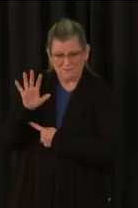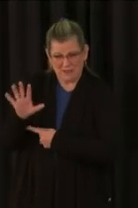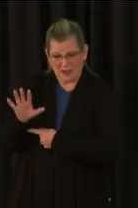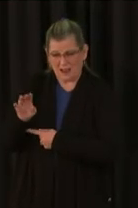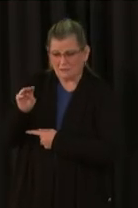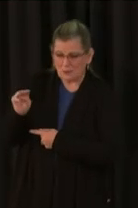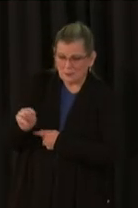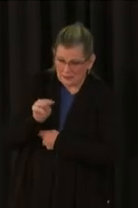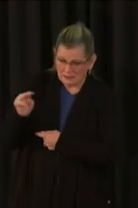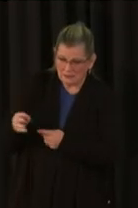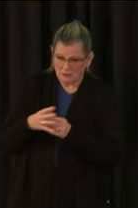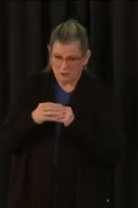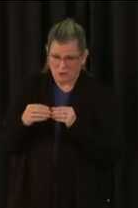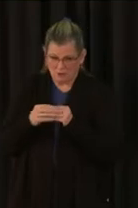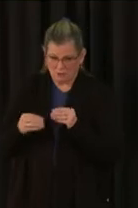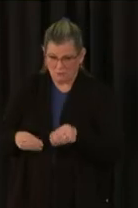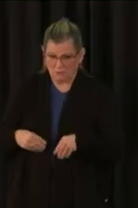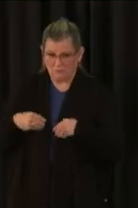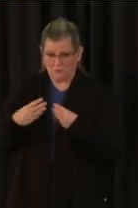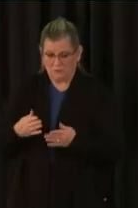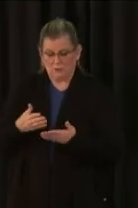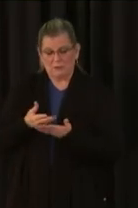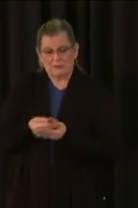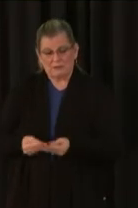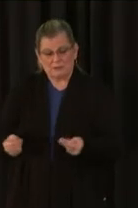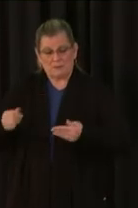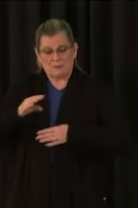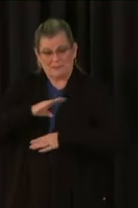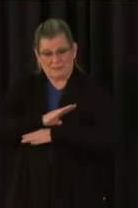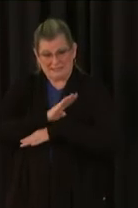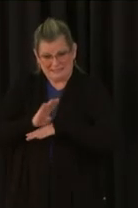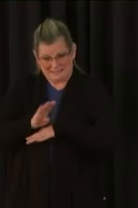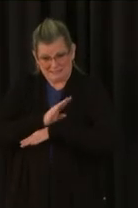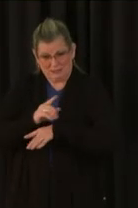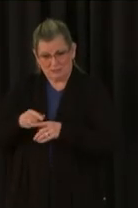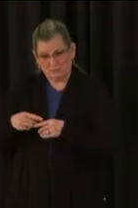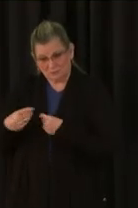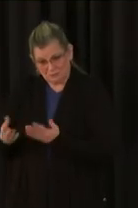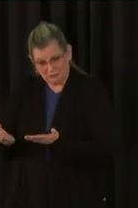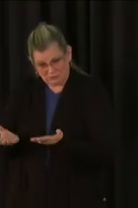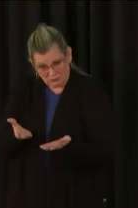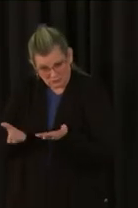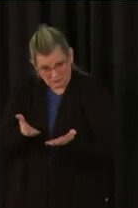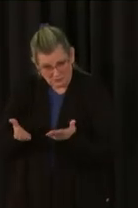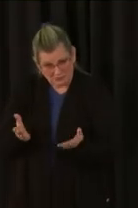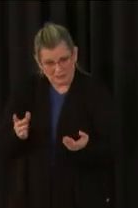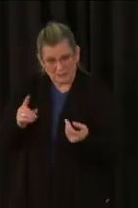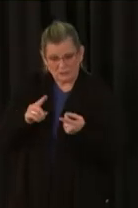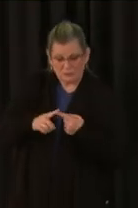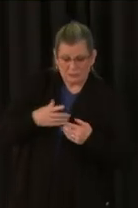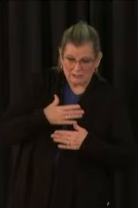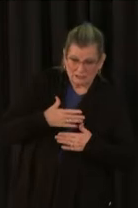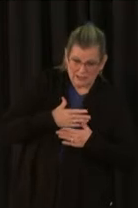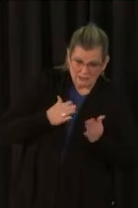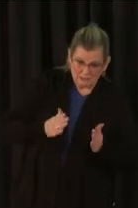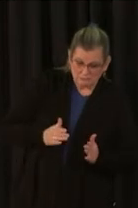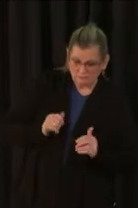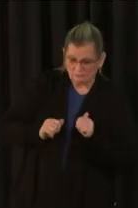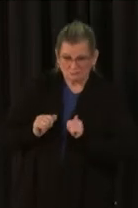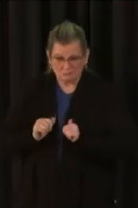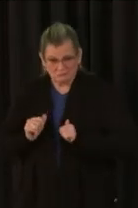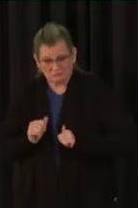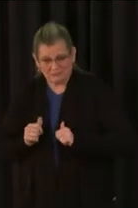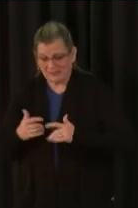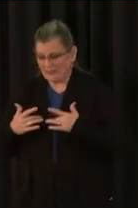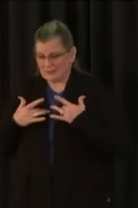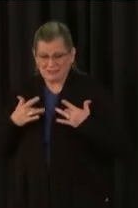financial relief to businesses that provide supporting services to entertainment industry